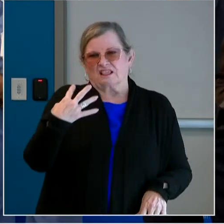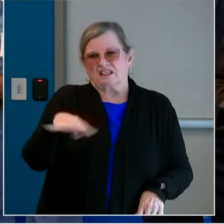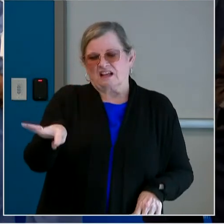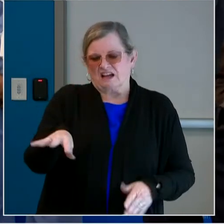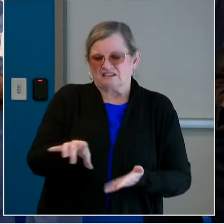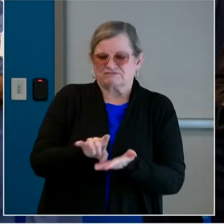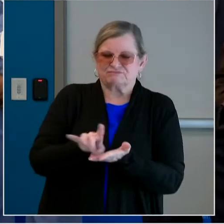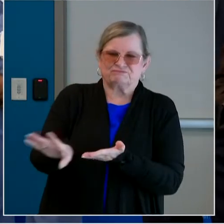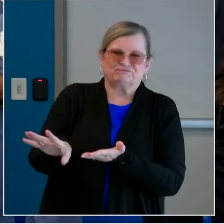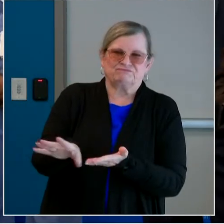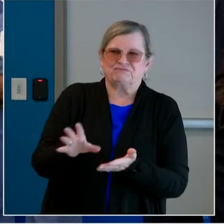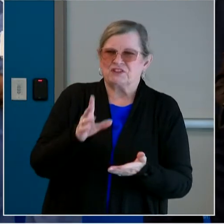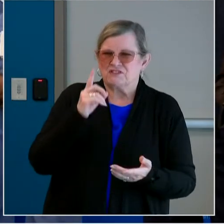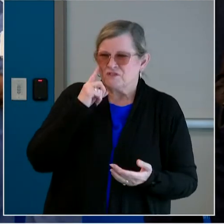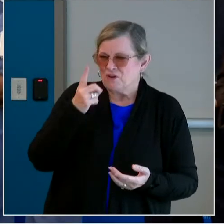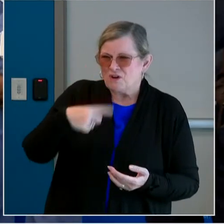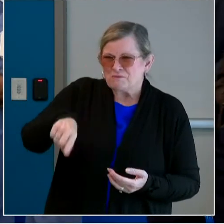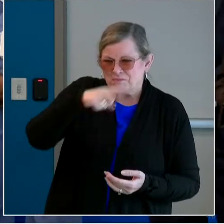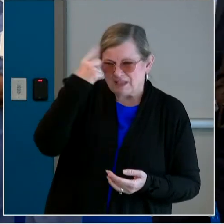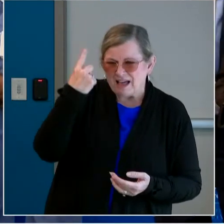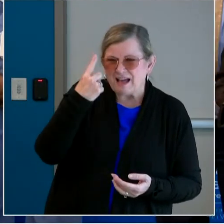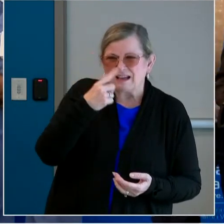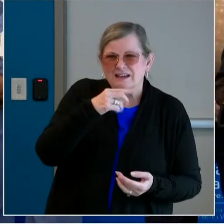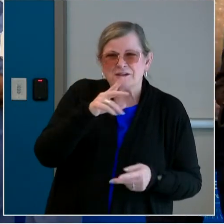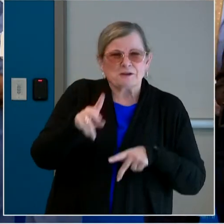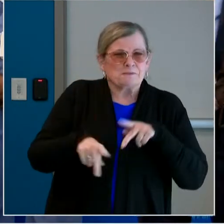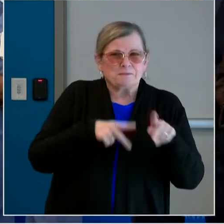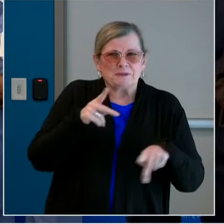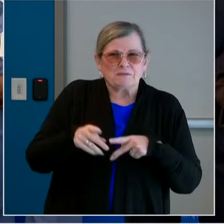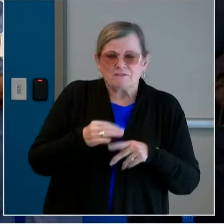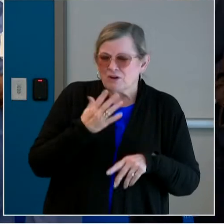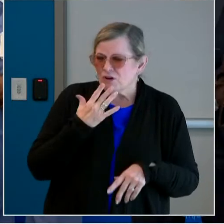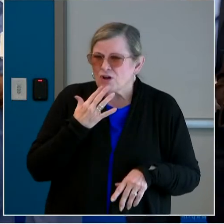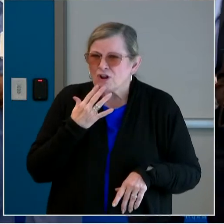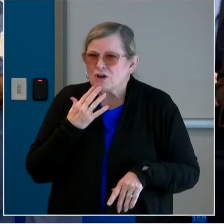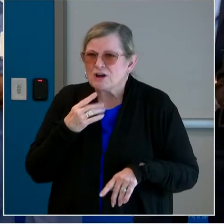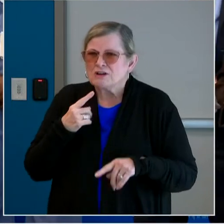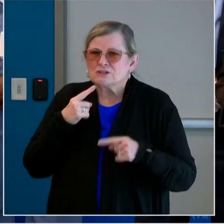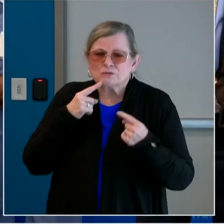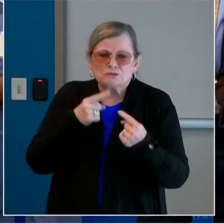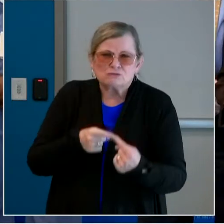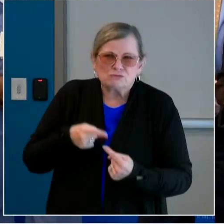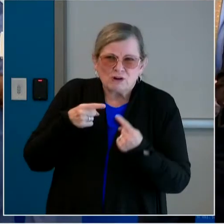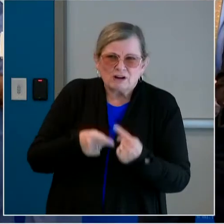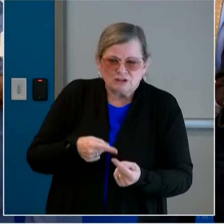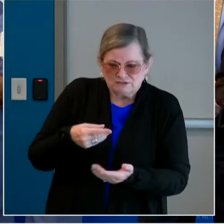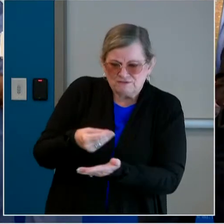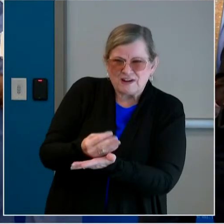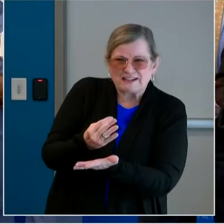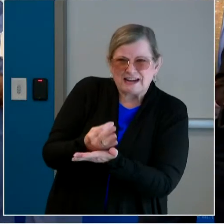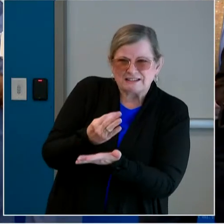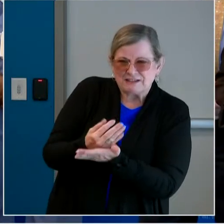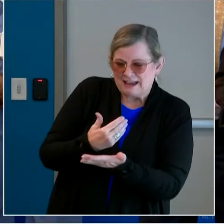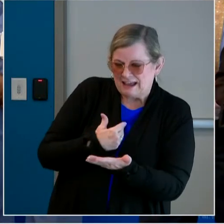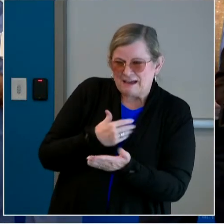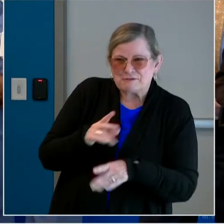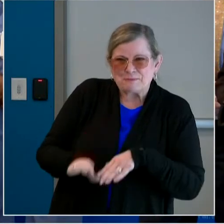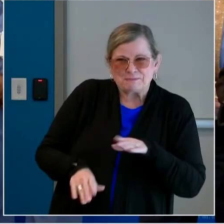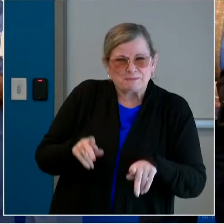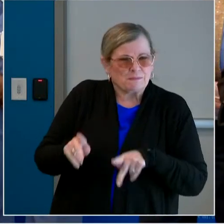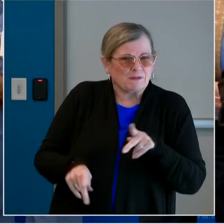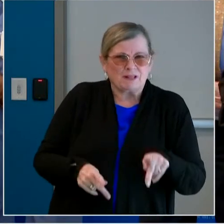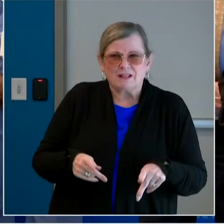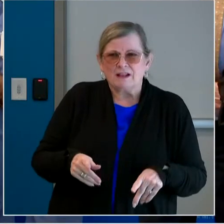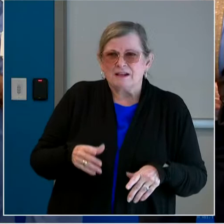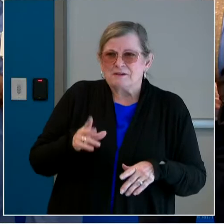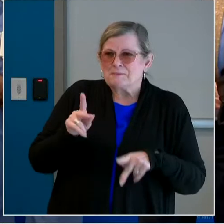Black, indigenous people, people of color, those who struggle financially, young people, and those living in rural communities. It tells my